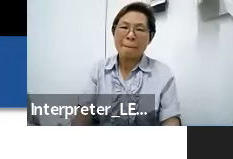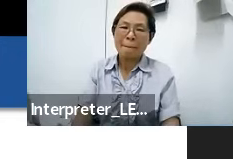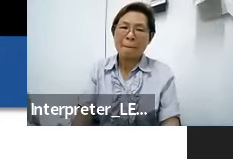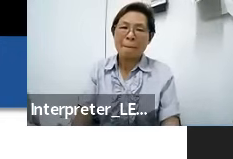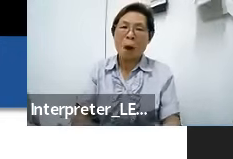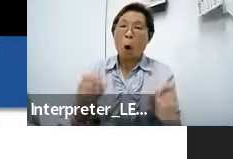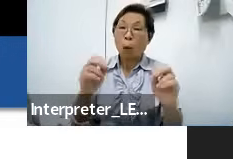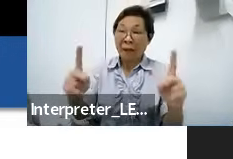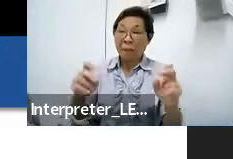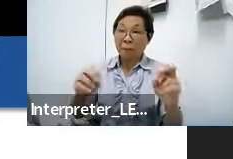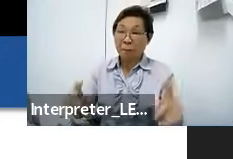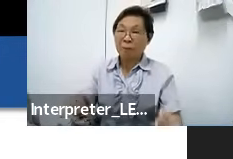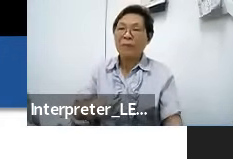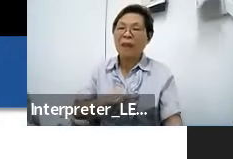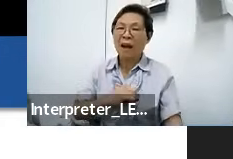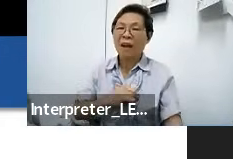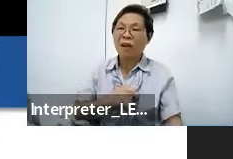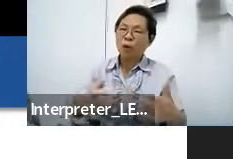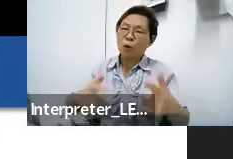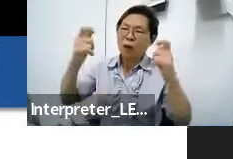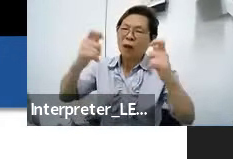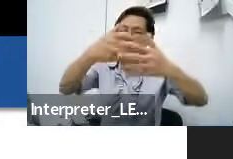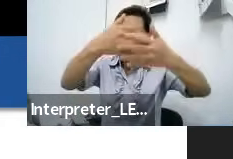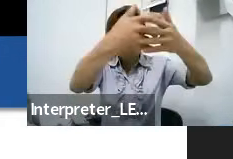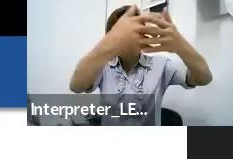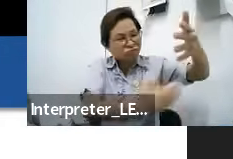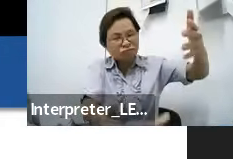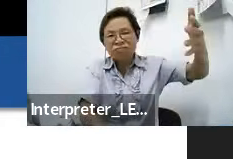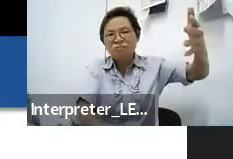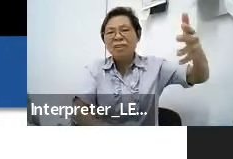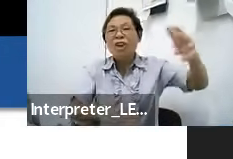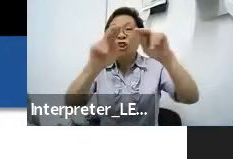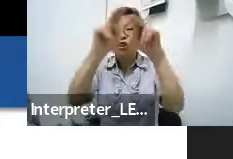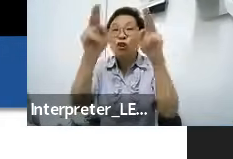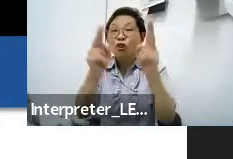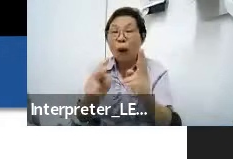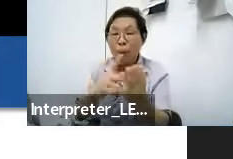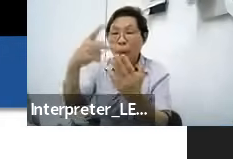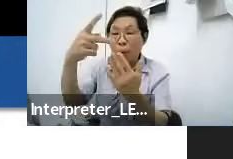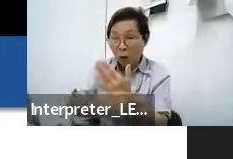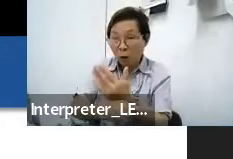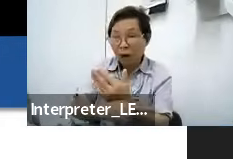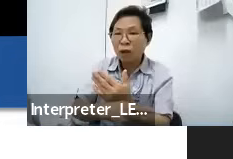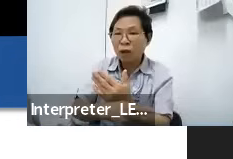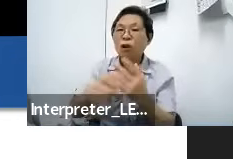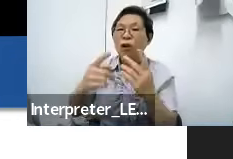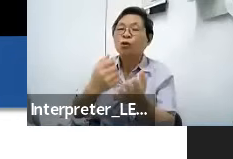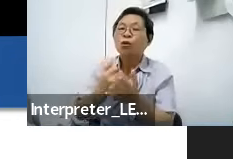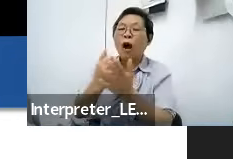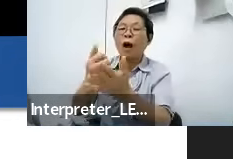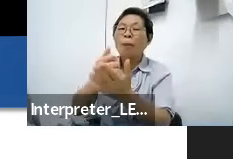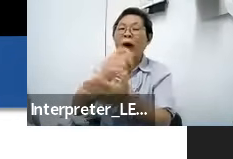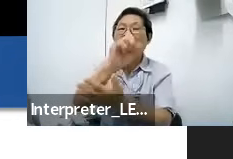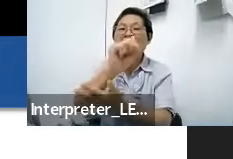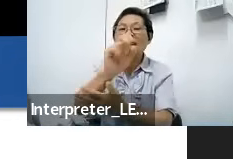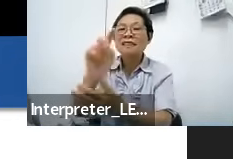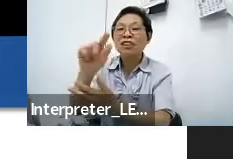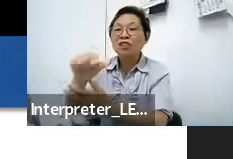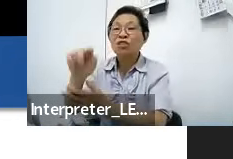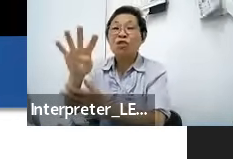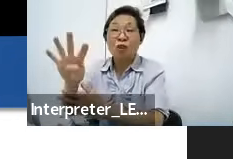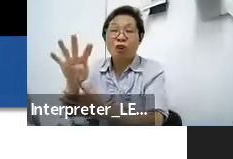Okay, so I will just quickly go through UNESCO's initiatives to help achieve the SDG 4. So one of